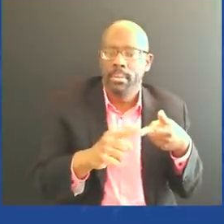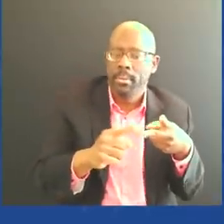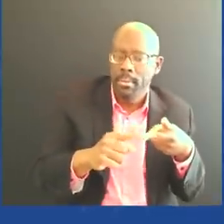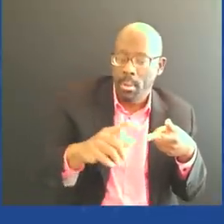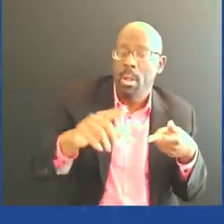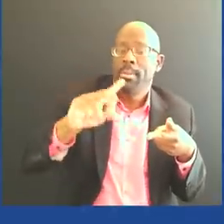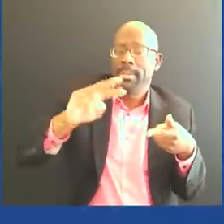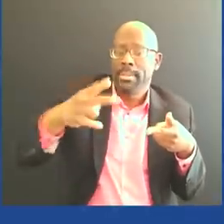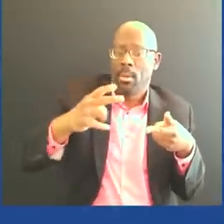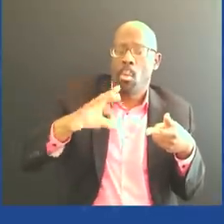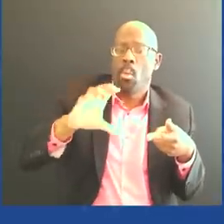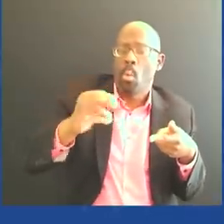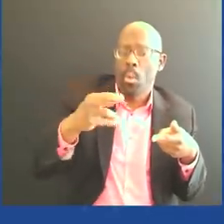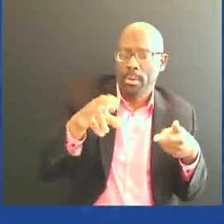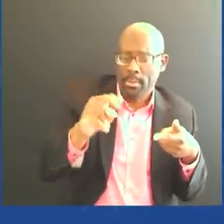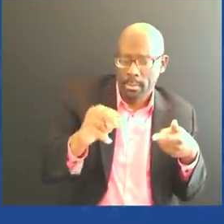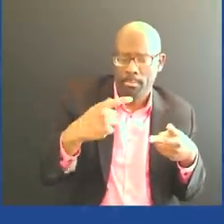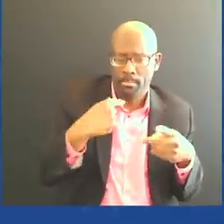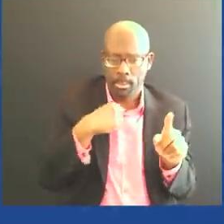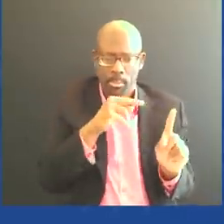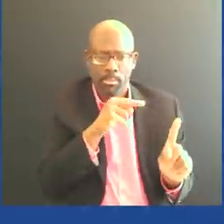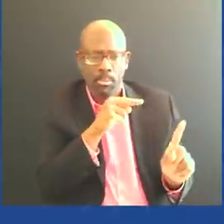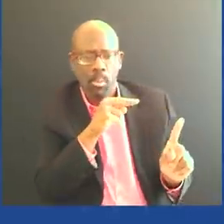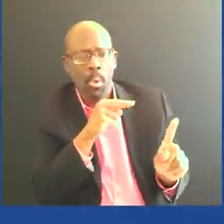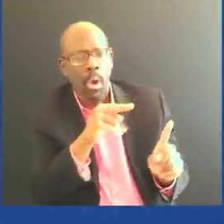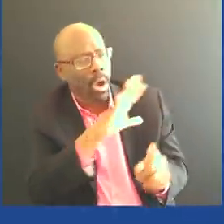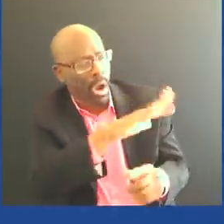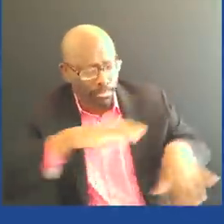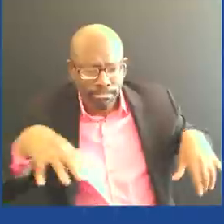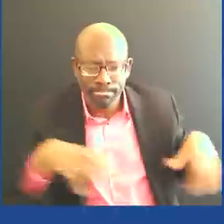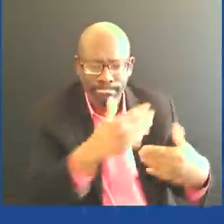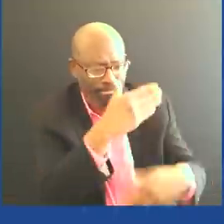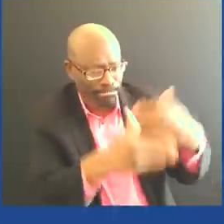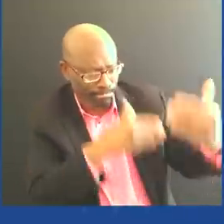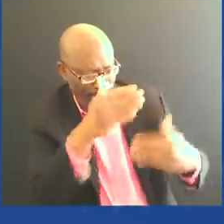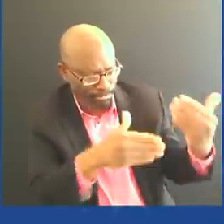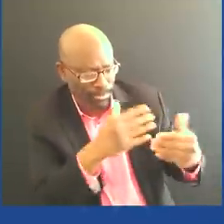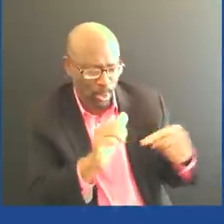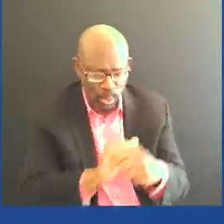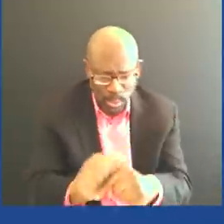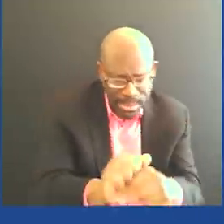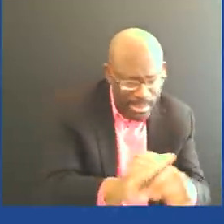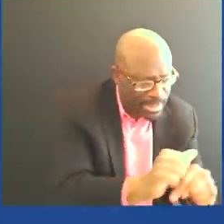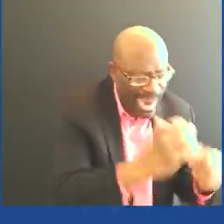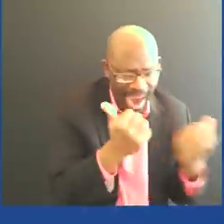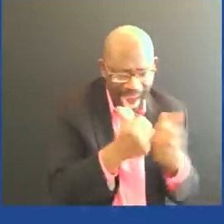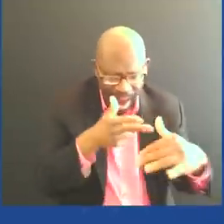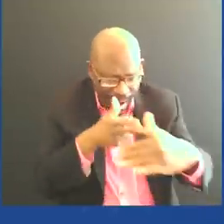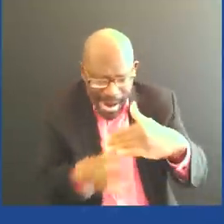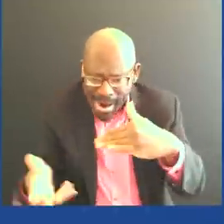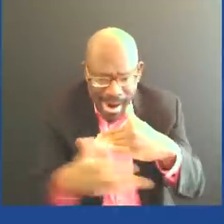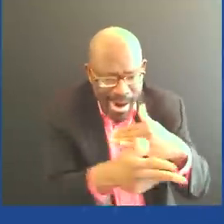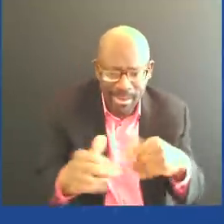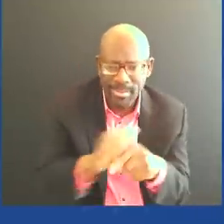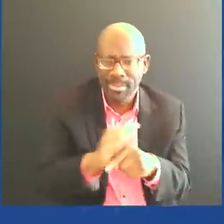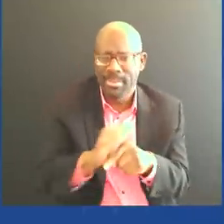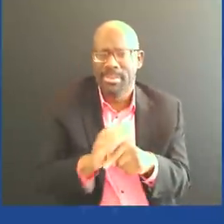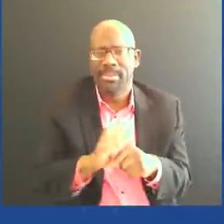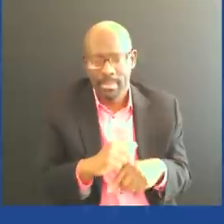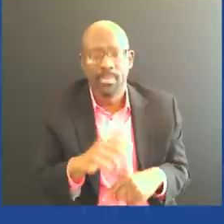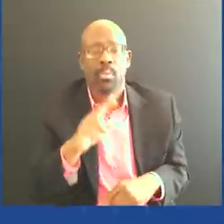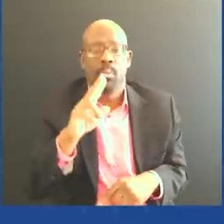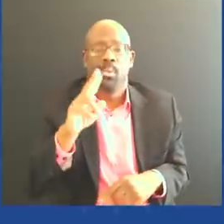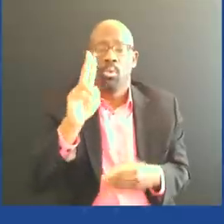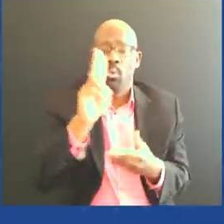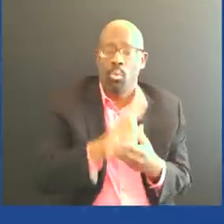sub. They even came to a University of Delaware Blue Hens football game, so they're learning what they need